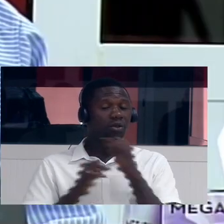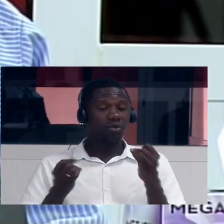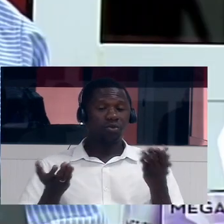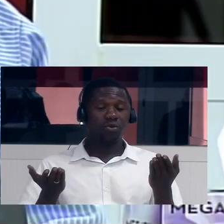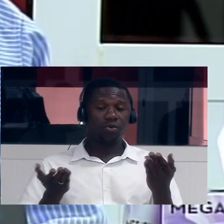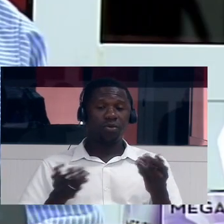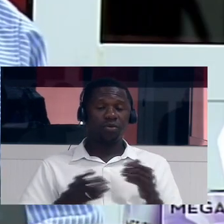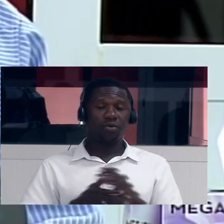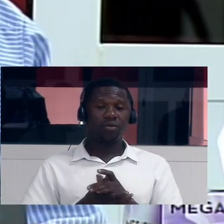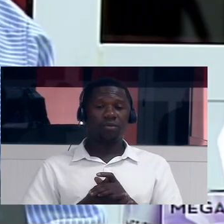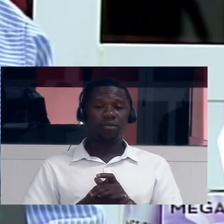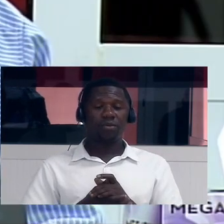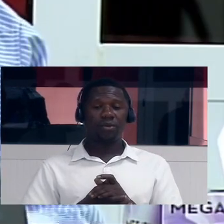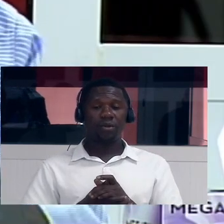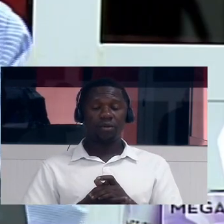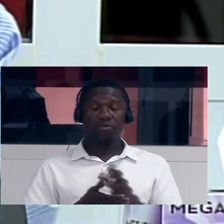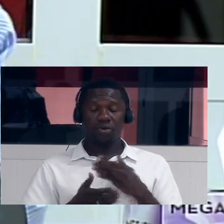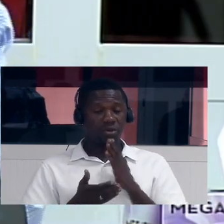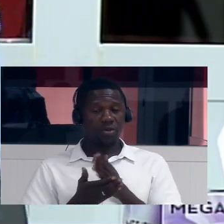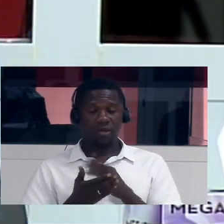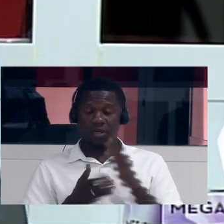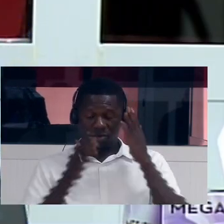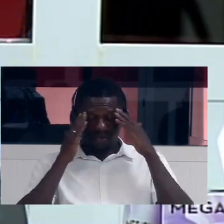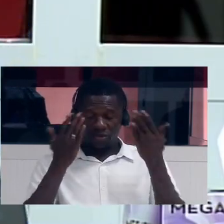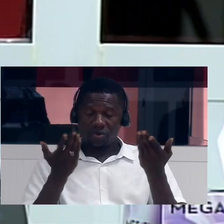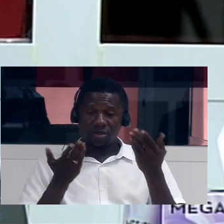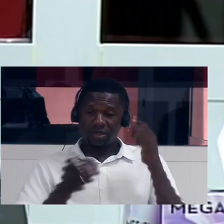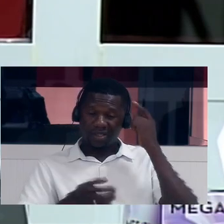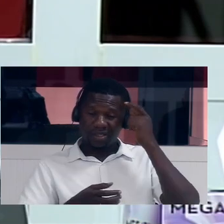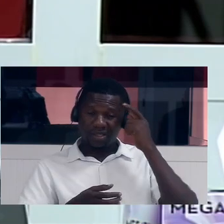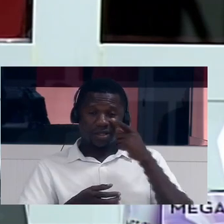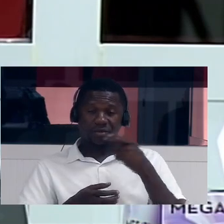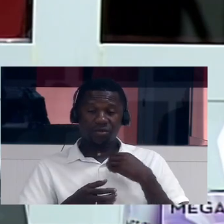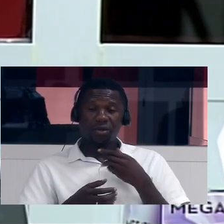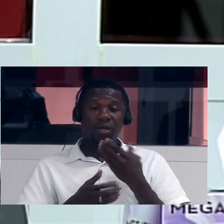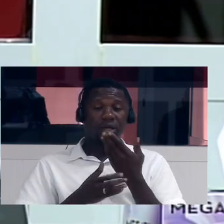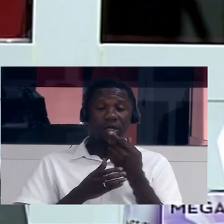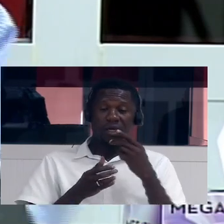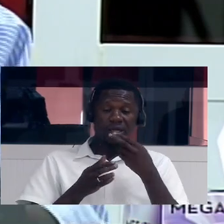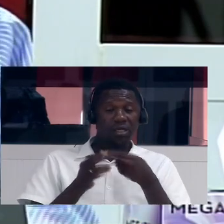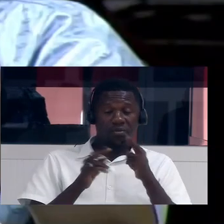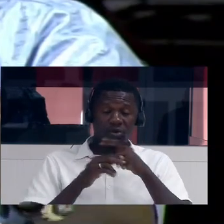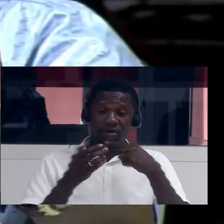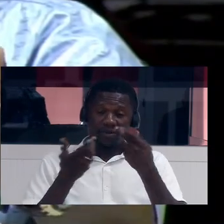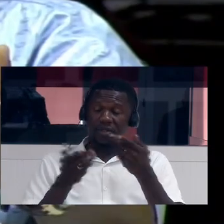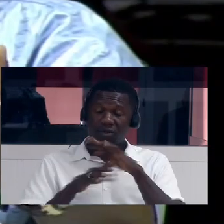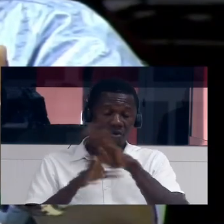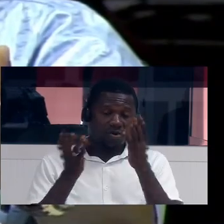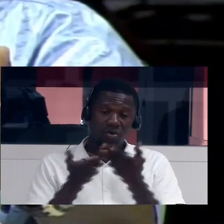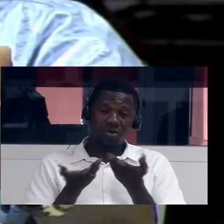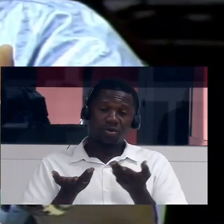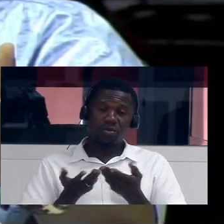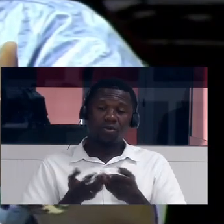But then, I did not expect that this would have been the outcome of this incident. But these are operations.